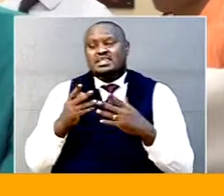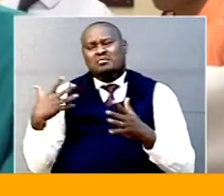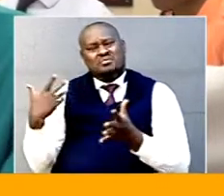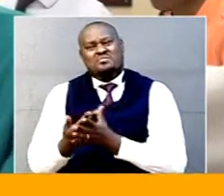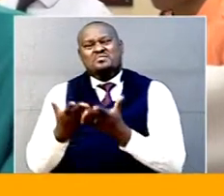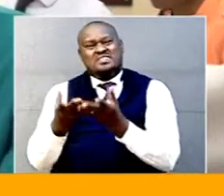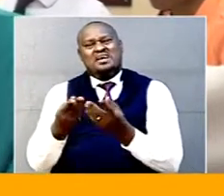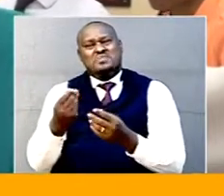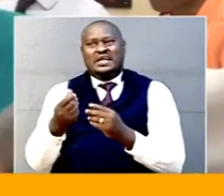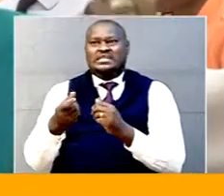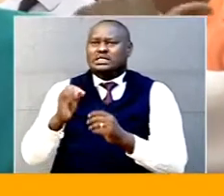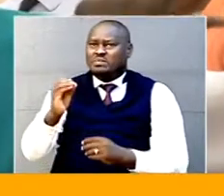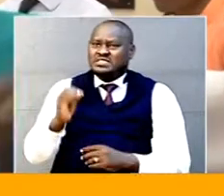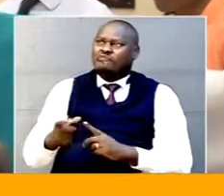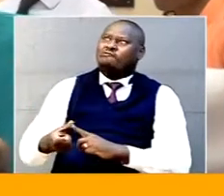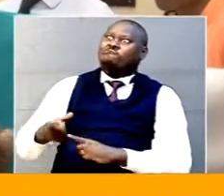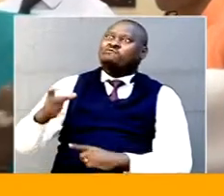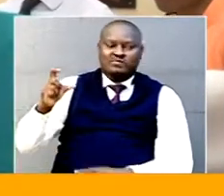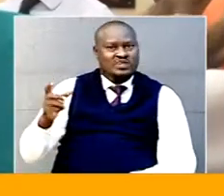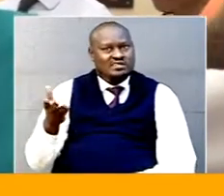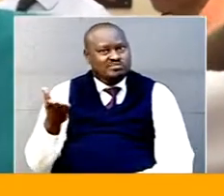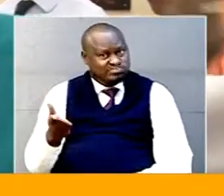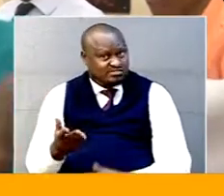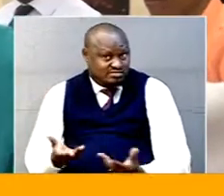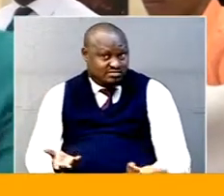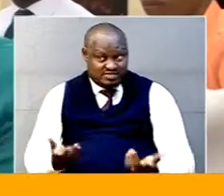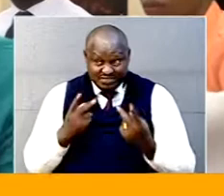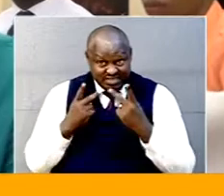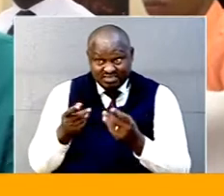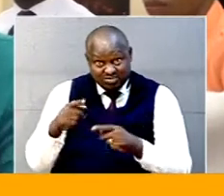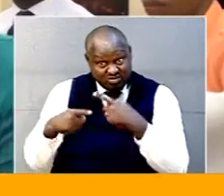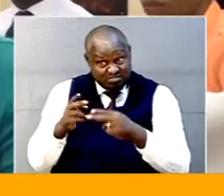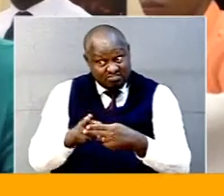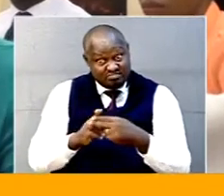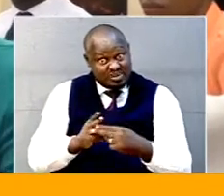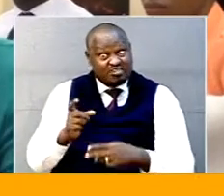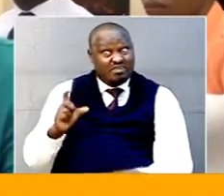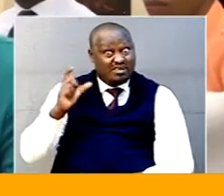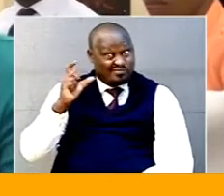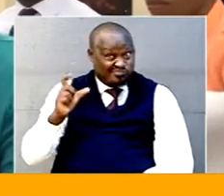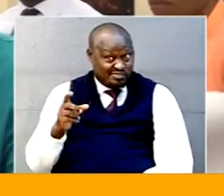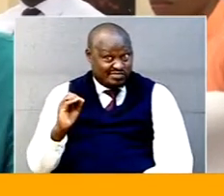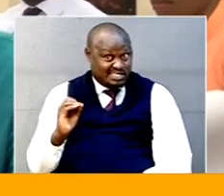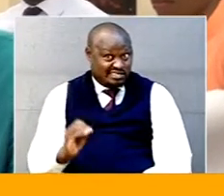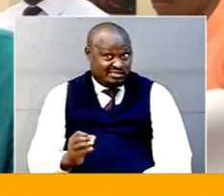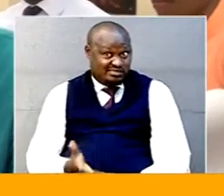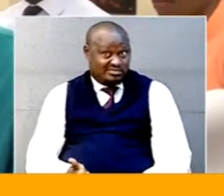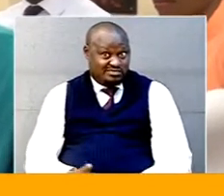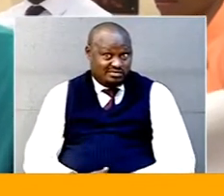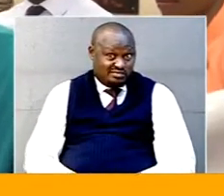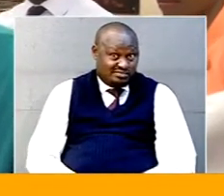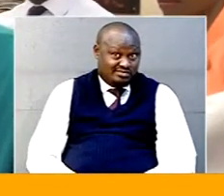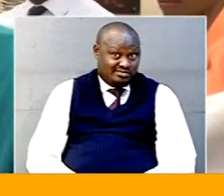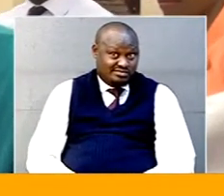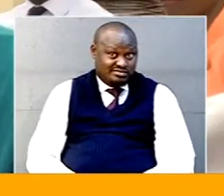already getting in terms of, again, back to the cost of capital? Because exactly with the agribusiness, we're also challenged on the interest